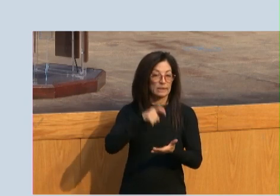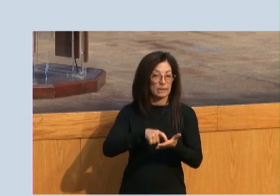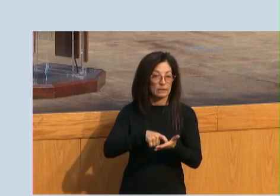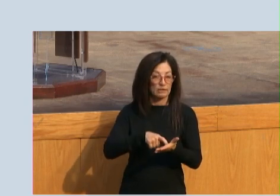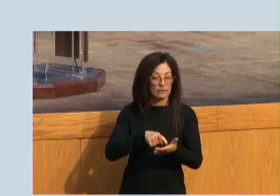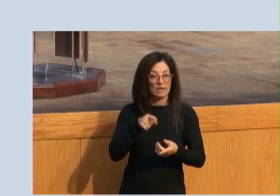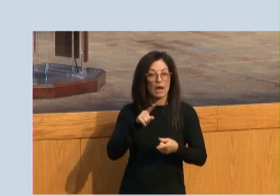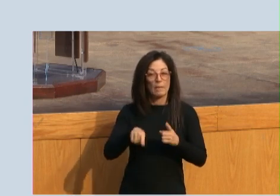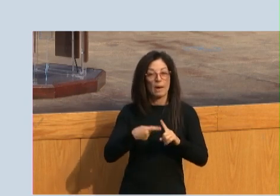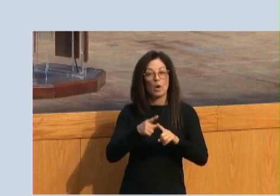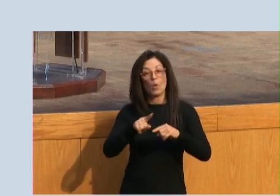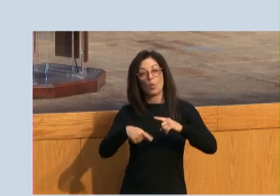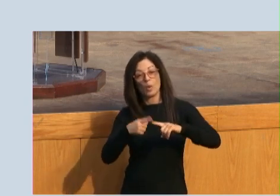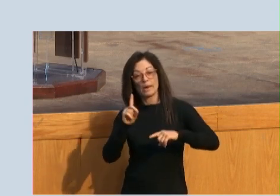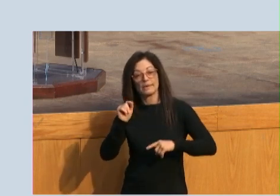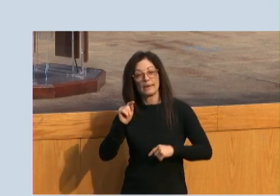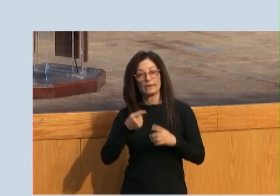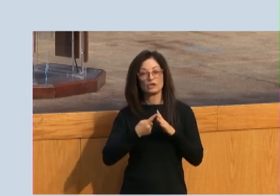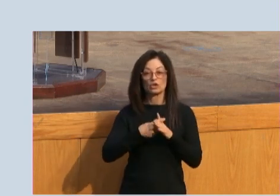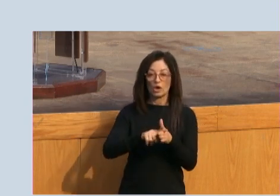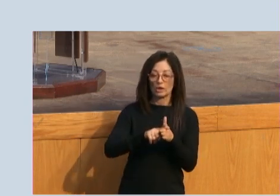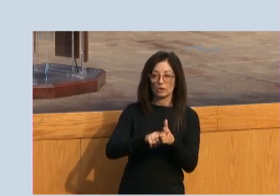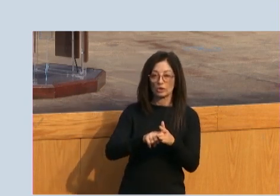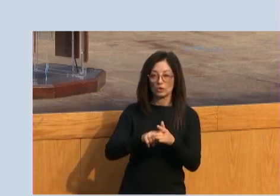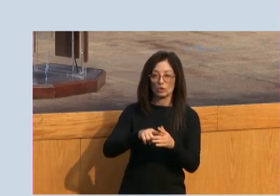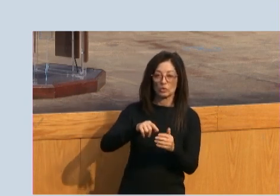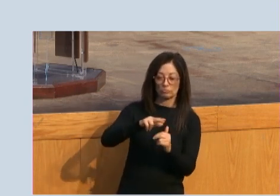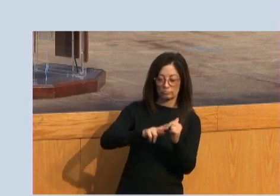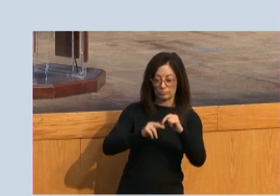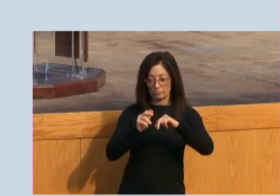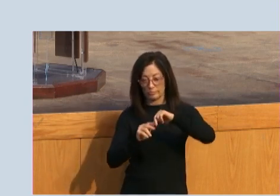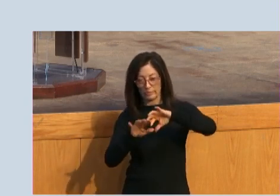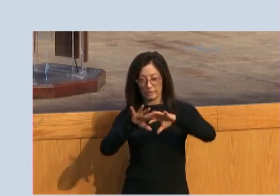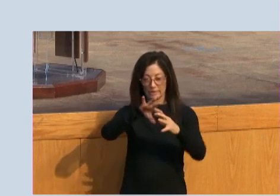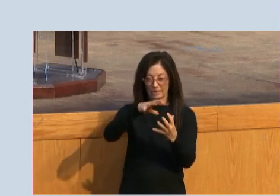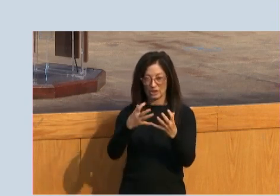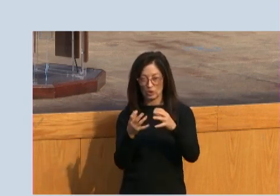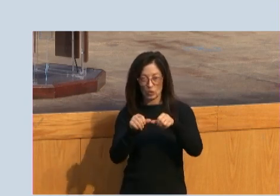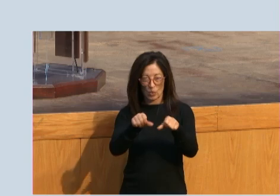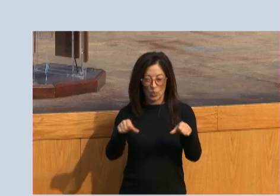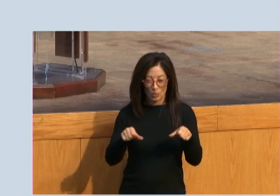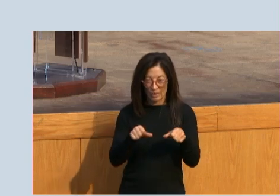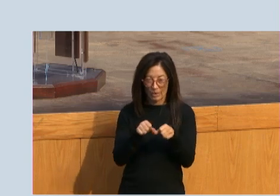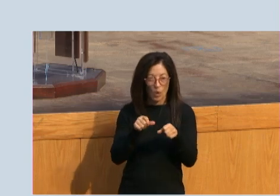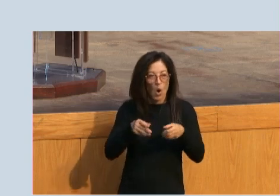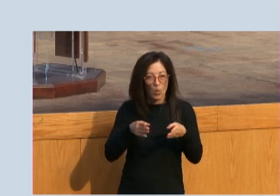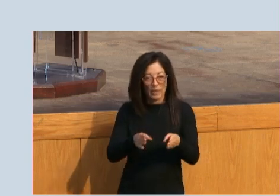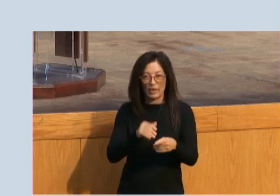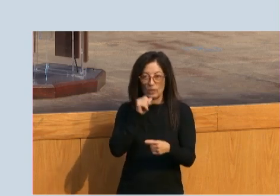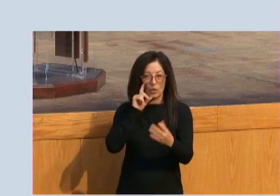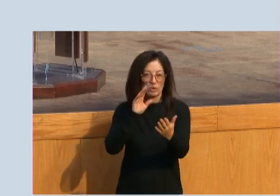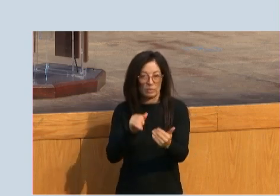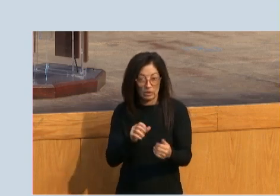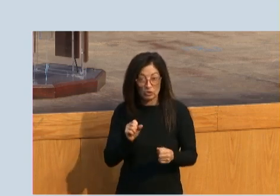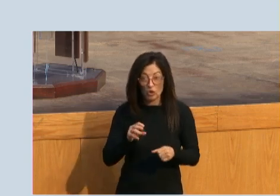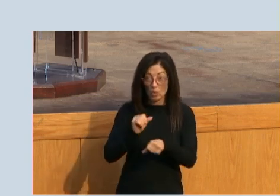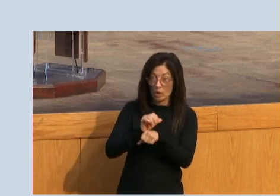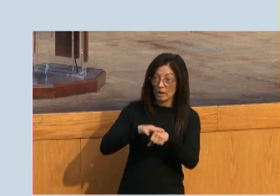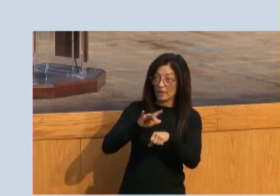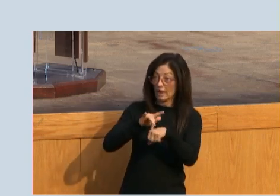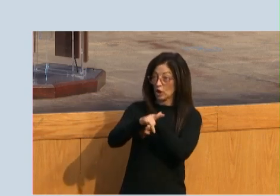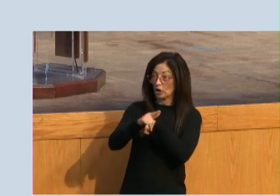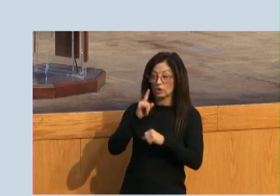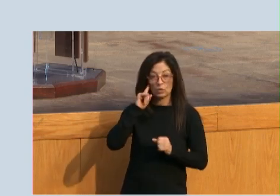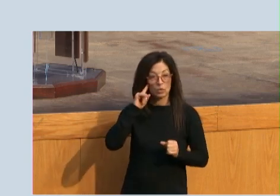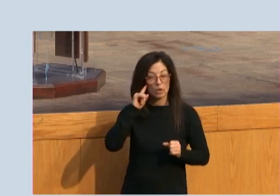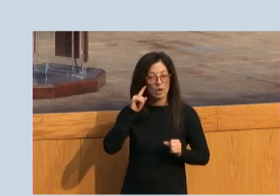about when your data is starting to shape itself in a way that isn't expected and start working on that early to identify